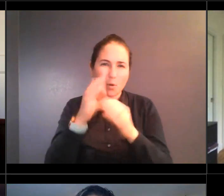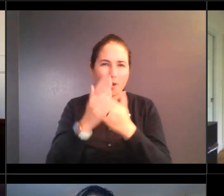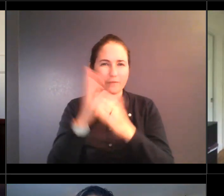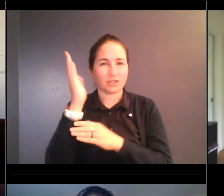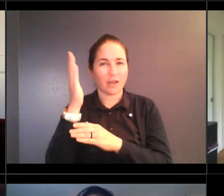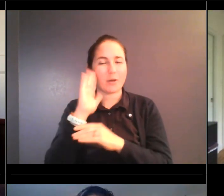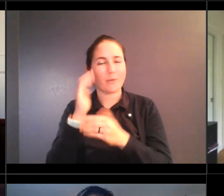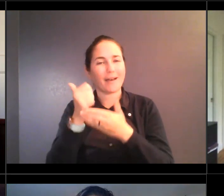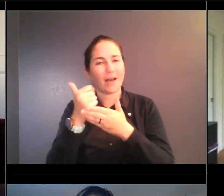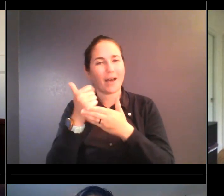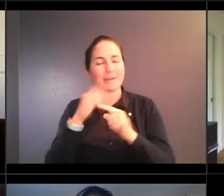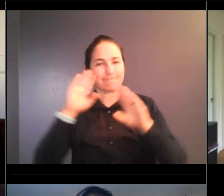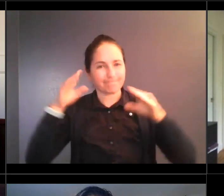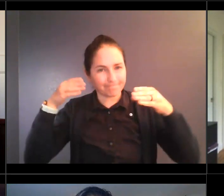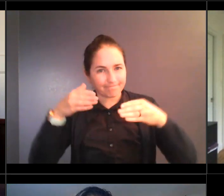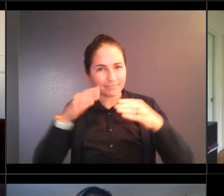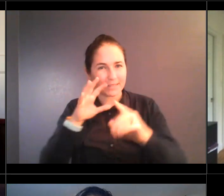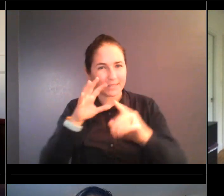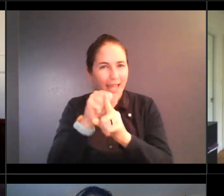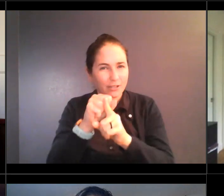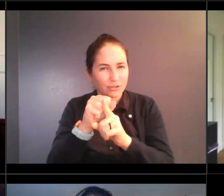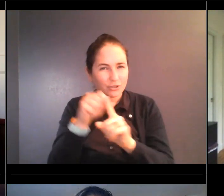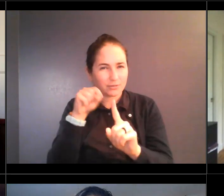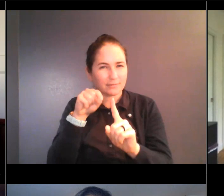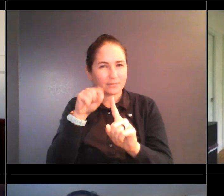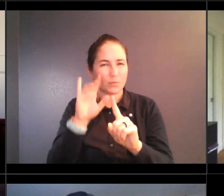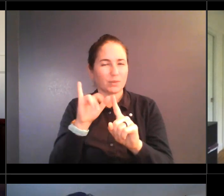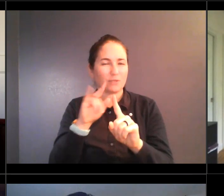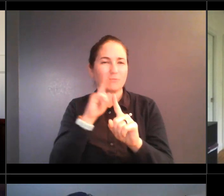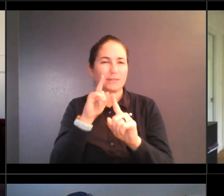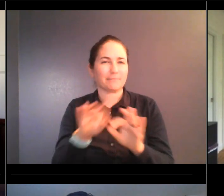try to catch what the nugget of the talk is.